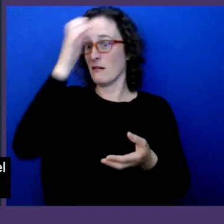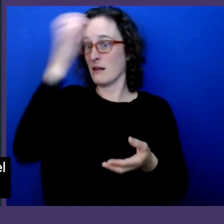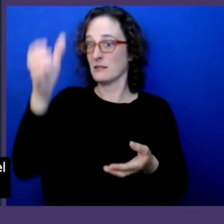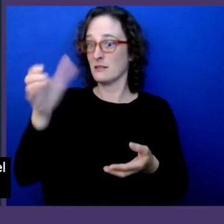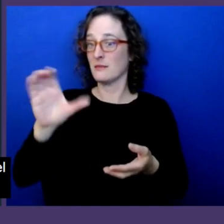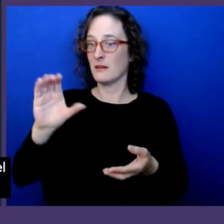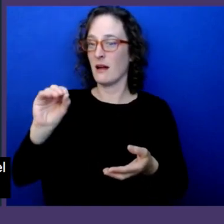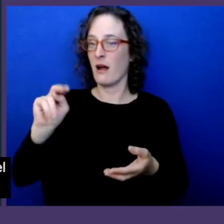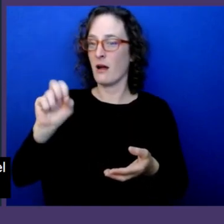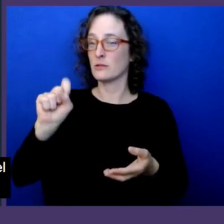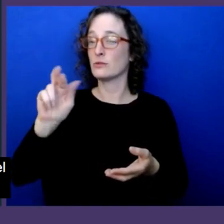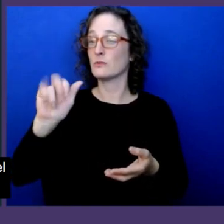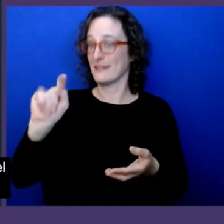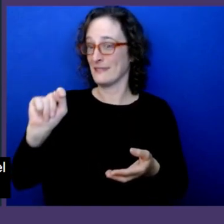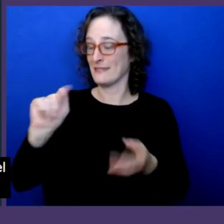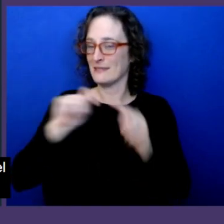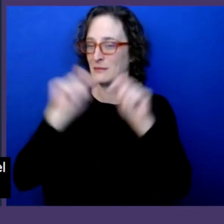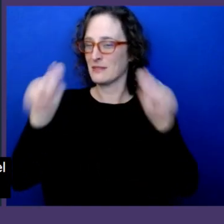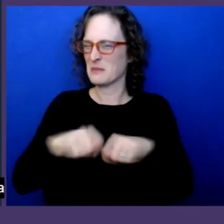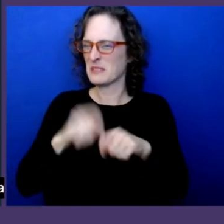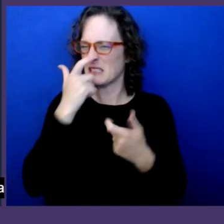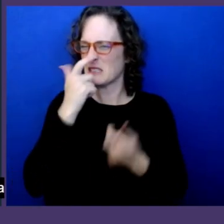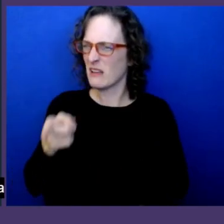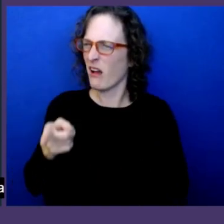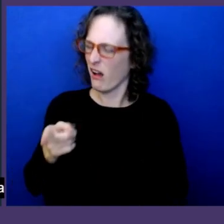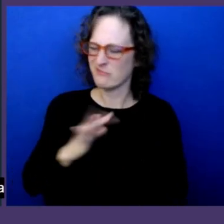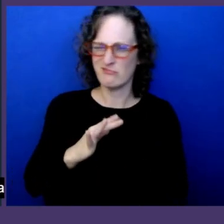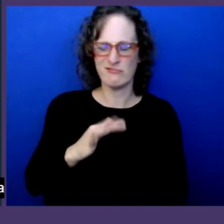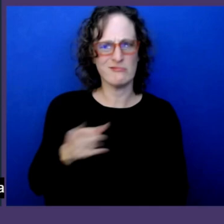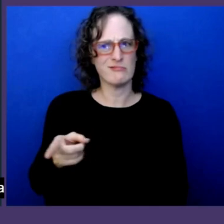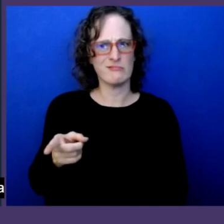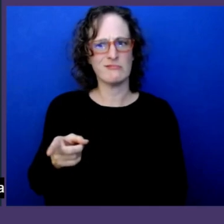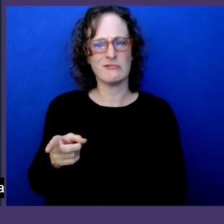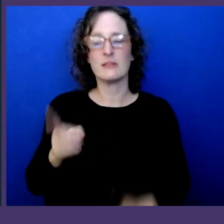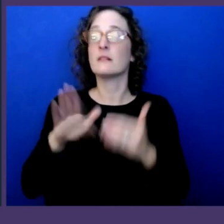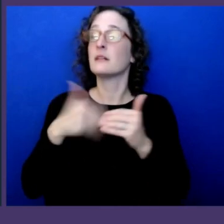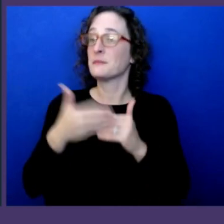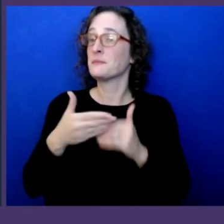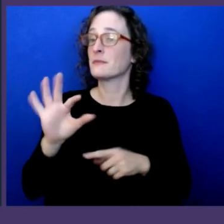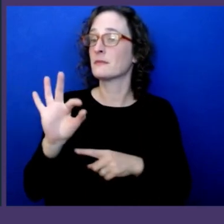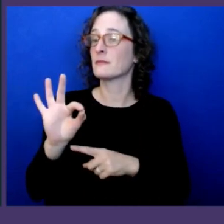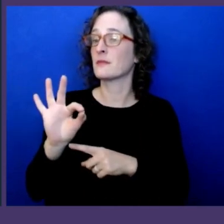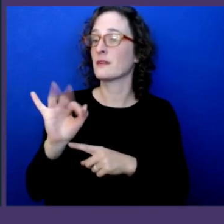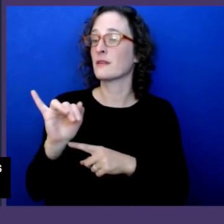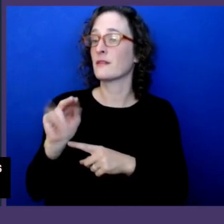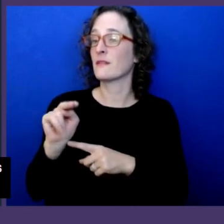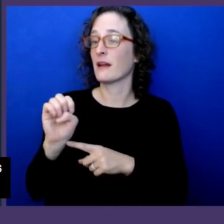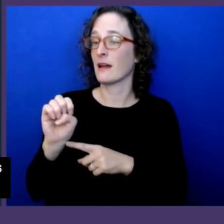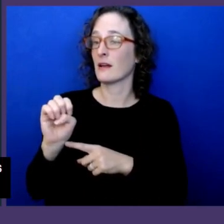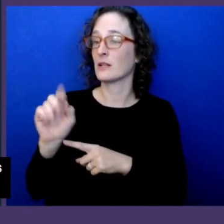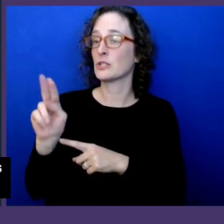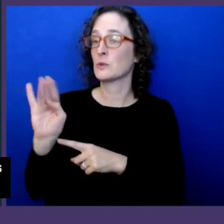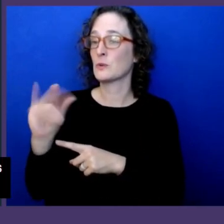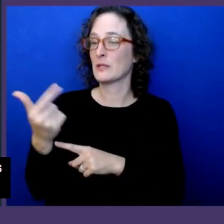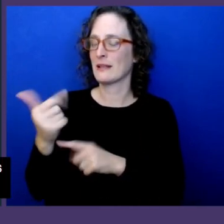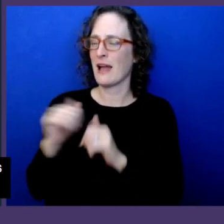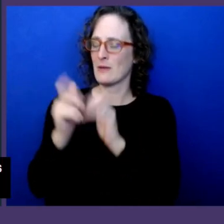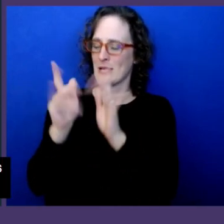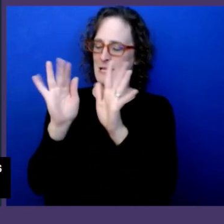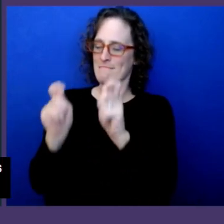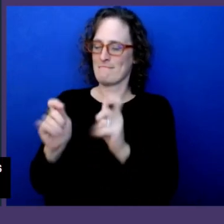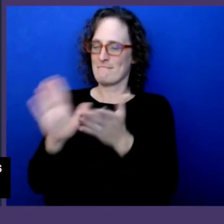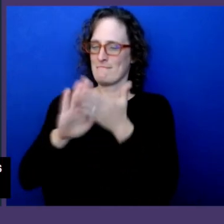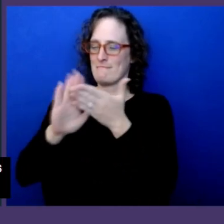I also wanted to say a few words about fine-tuning. It is the case that you can get really far with prompt engineering, but it's also possible to think